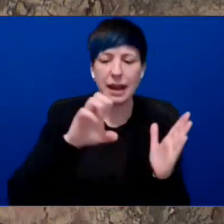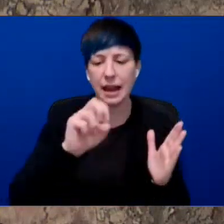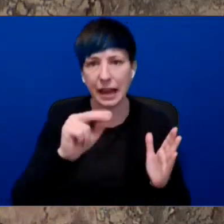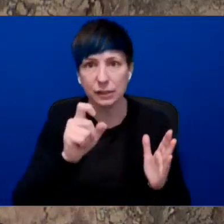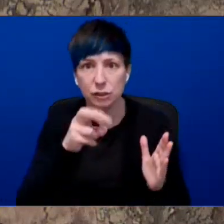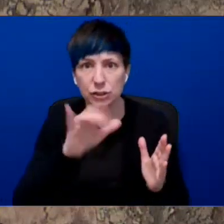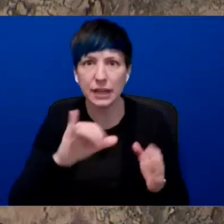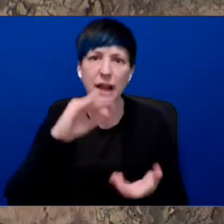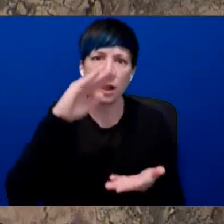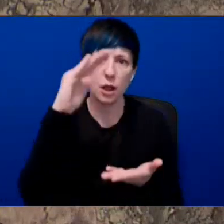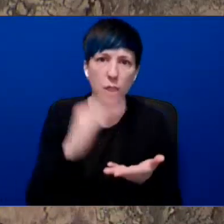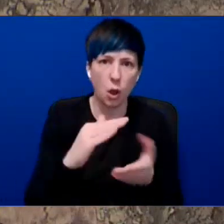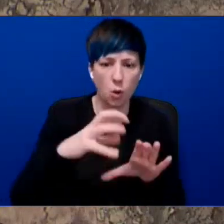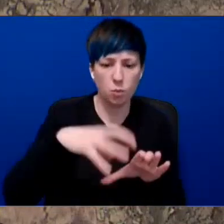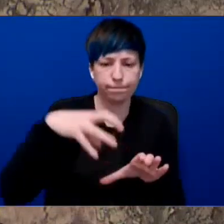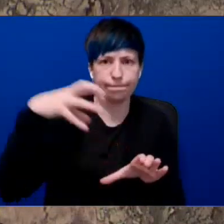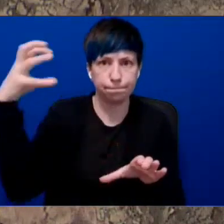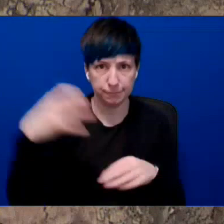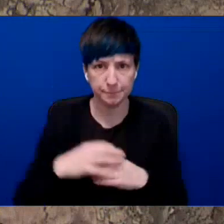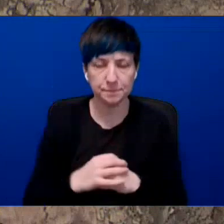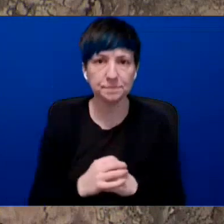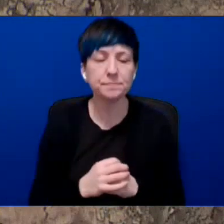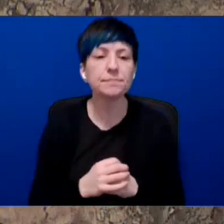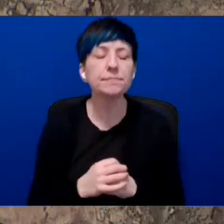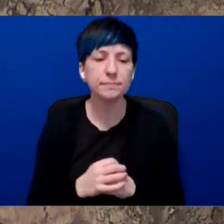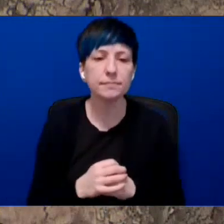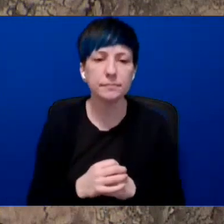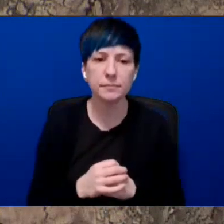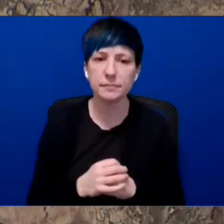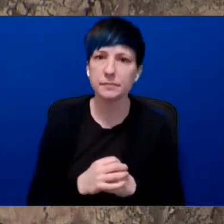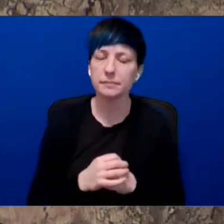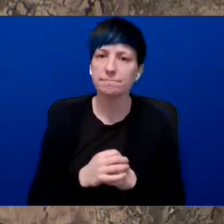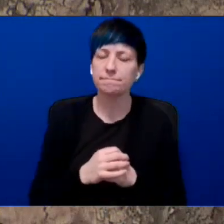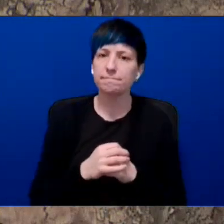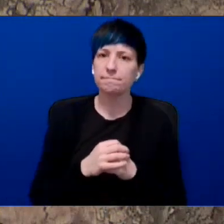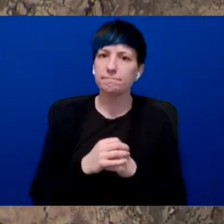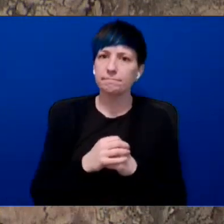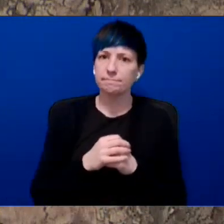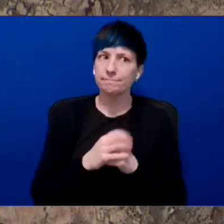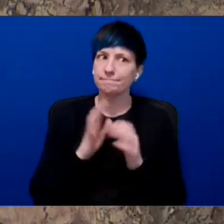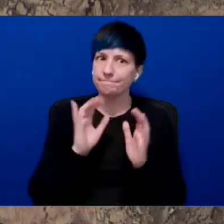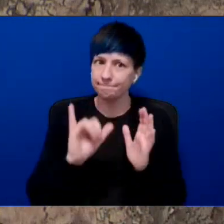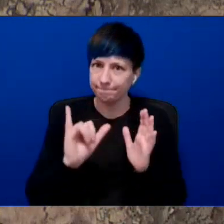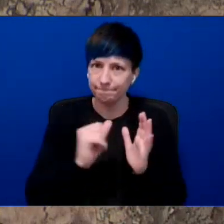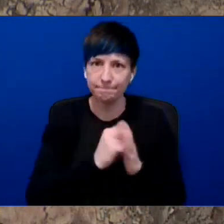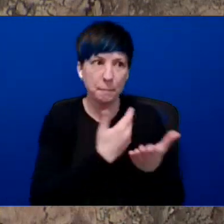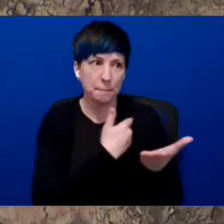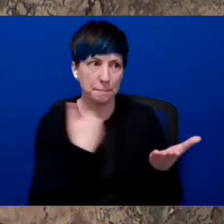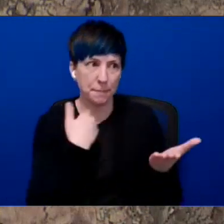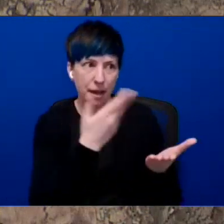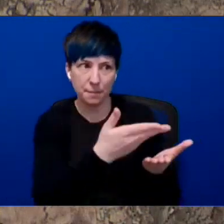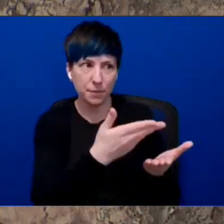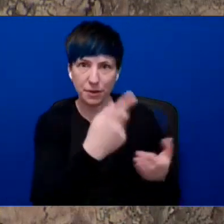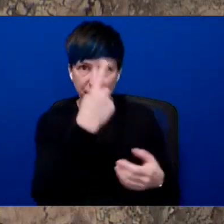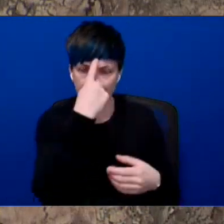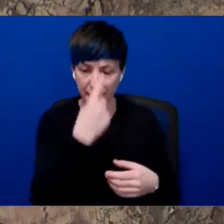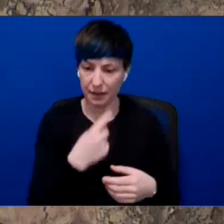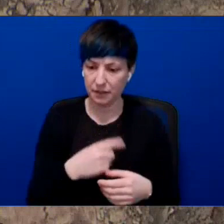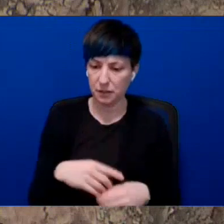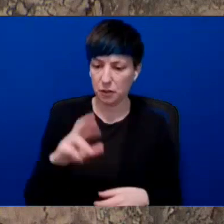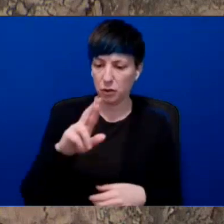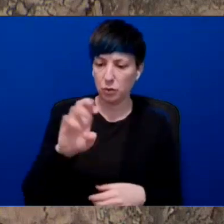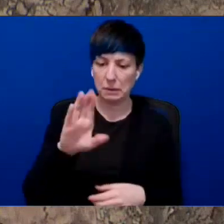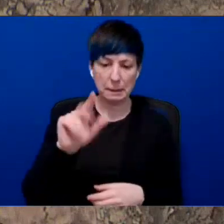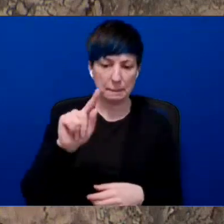Thank you very much, Mr. Speaker. Well, I'm sorry to hear that the member doesn't feel that providing a rebate to people at a time when they're